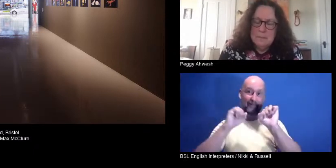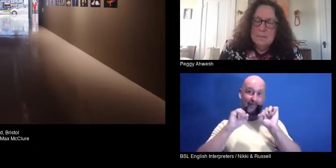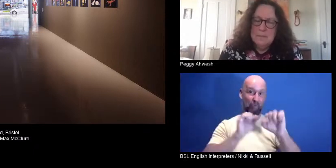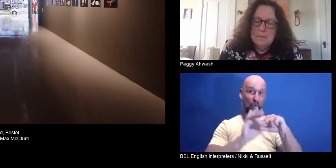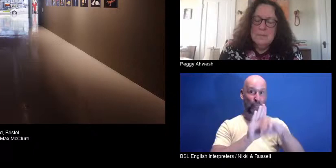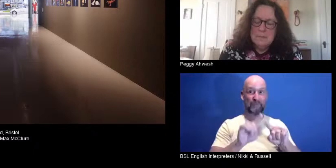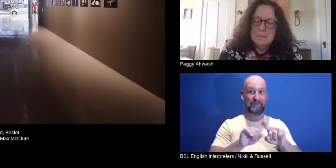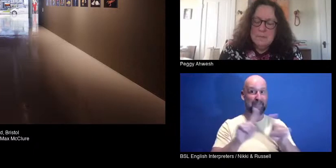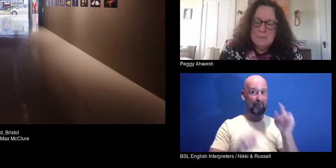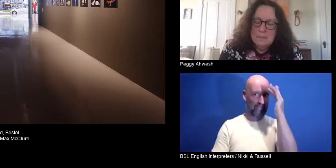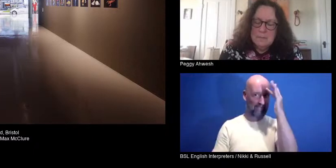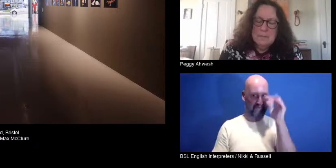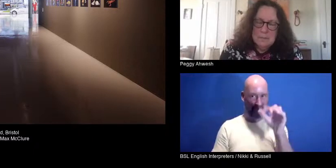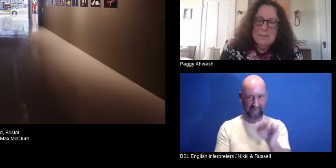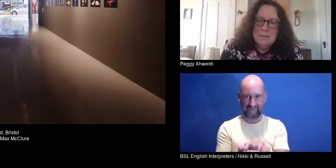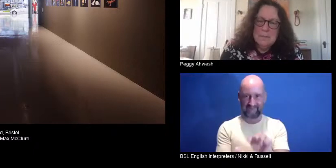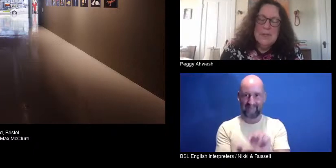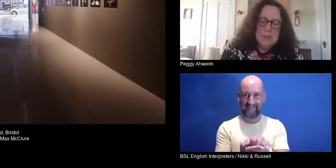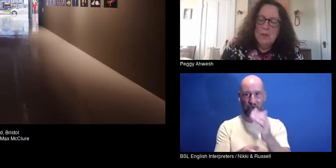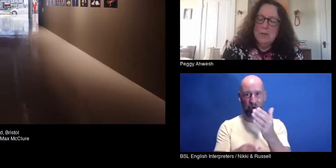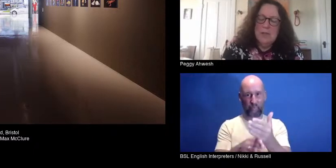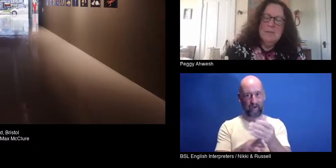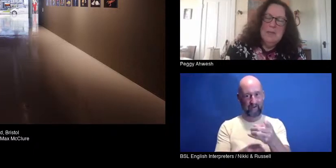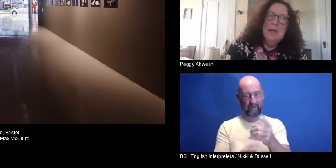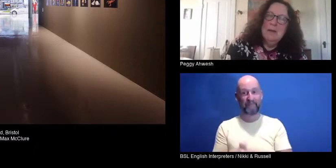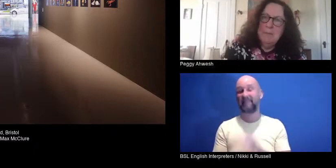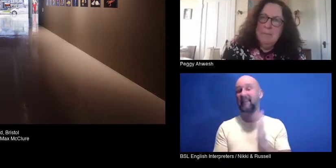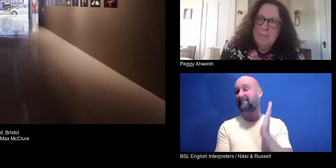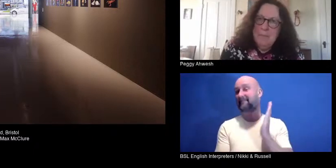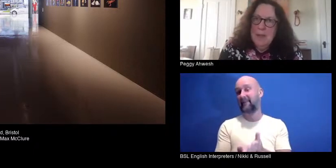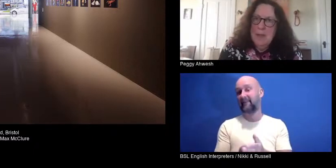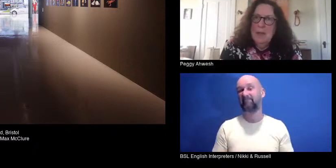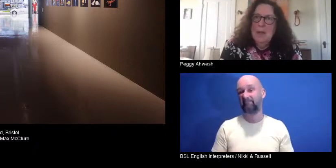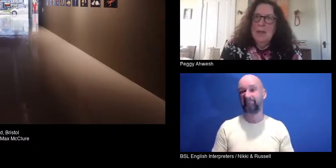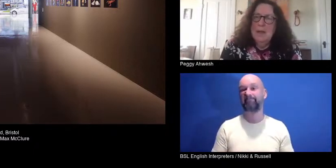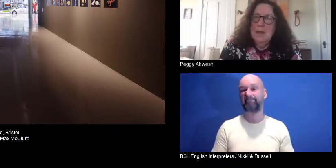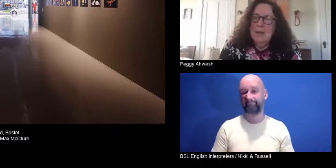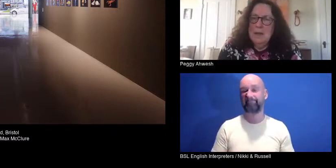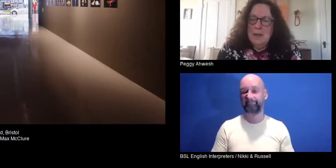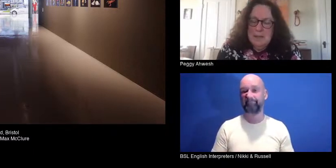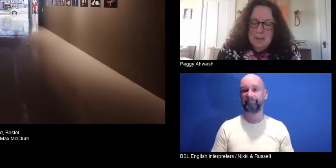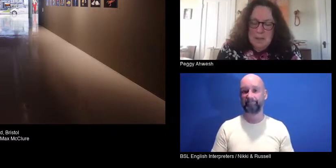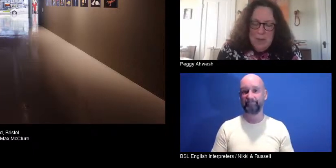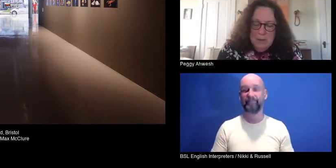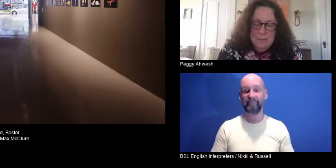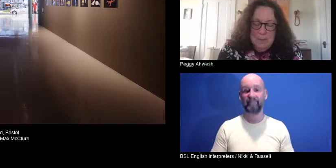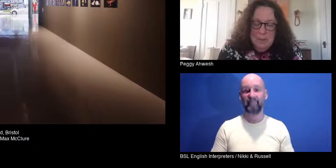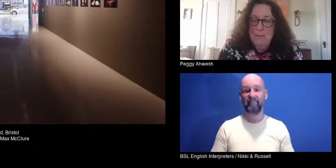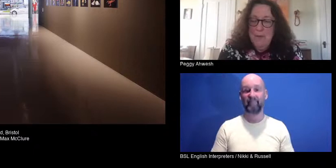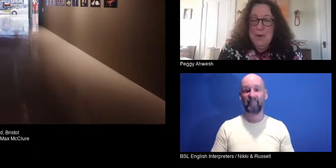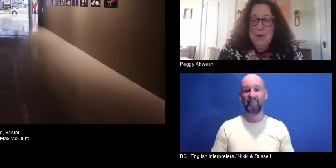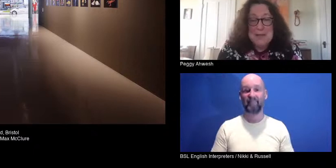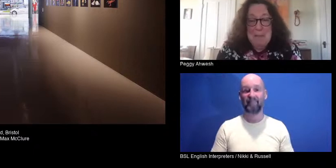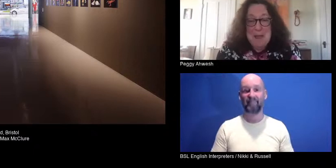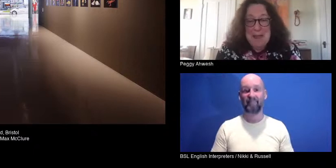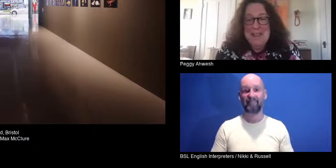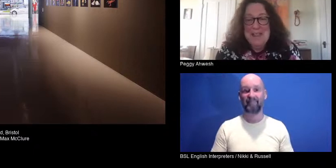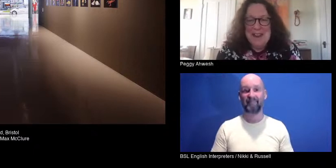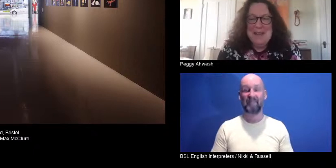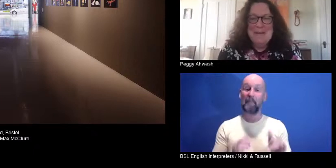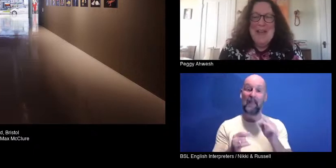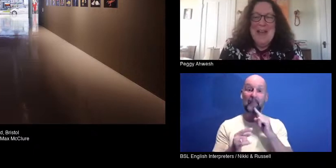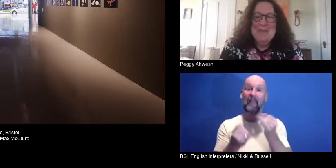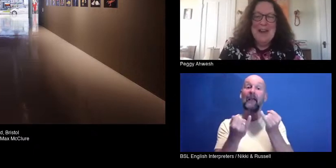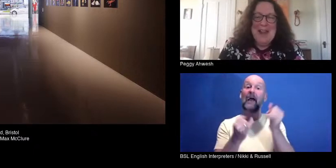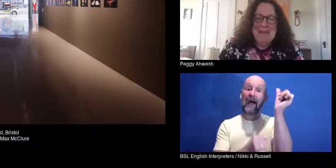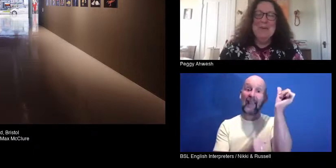theory plays in your work. Totally. Yeah. I'm in some way, maybe I'm a failed academic that